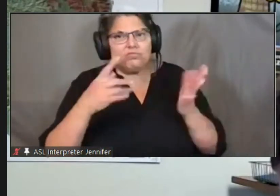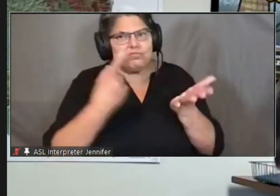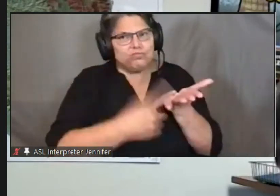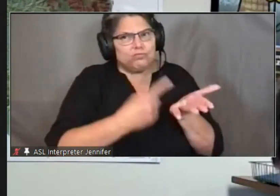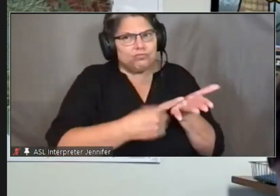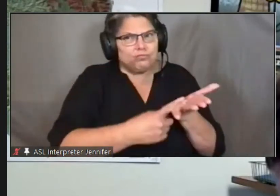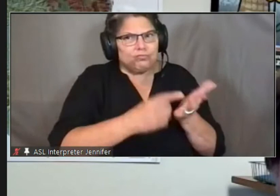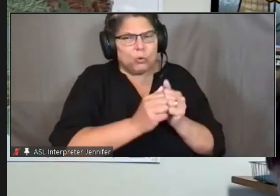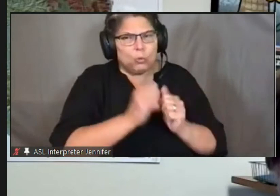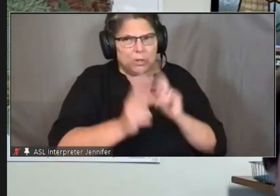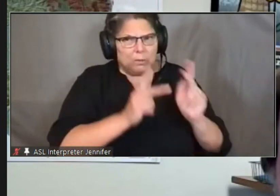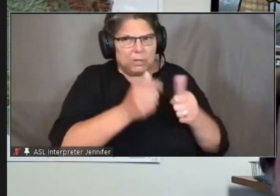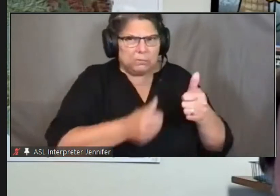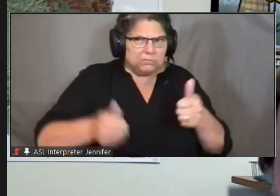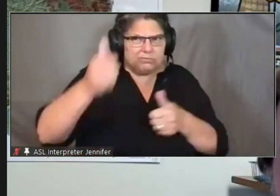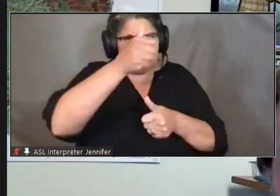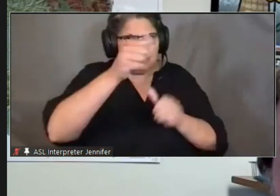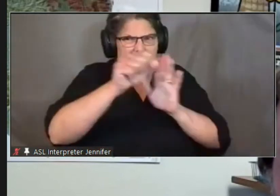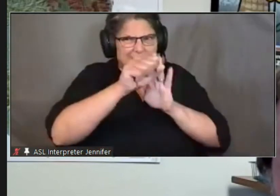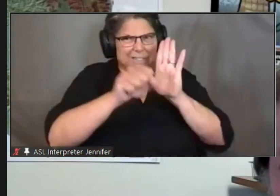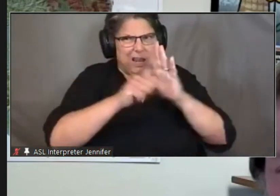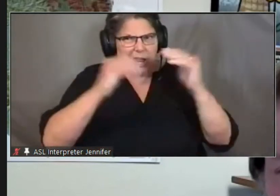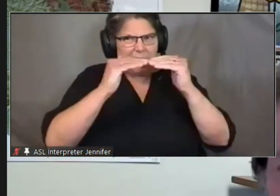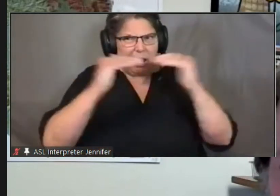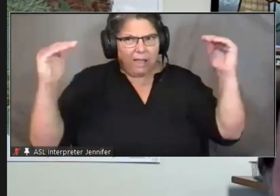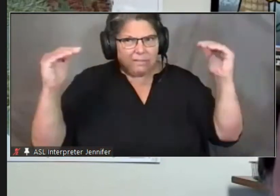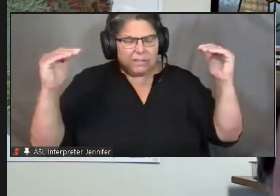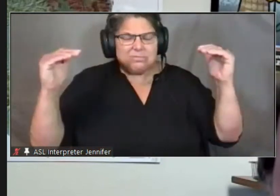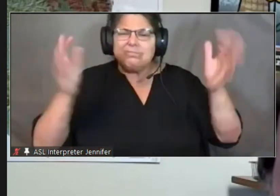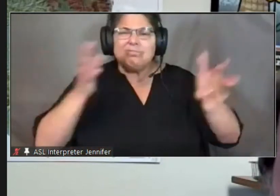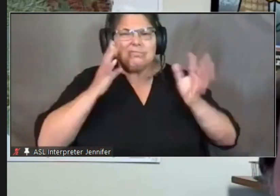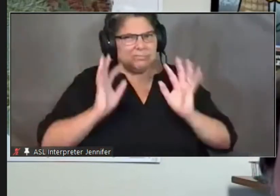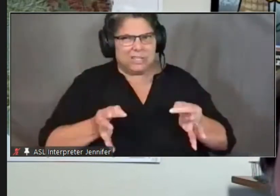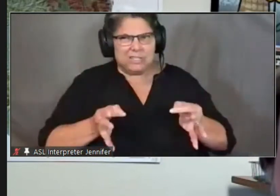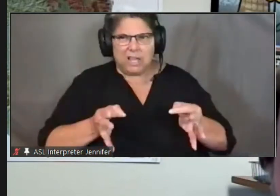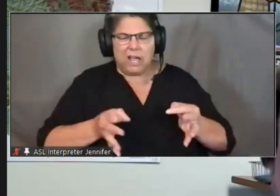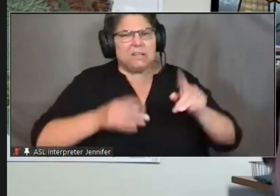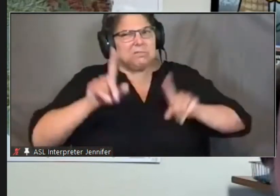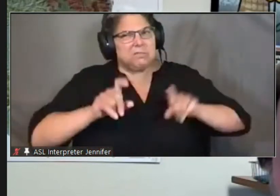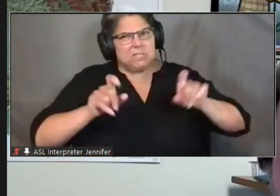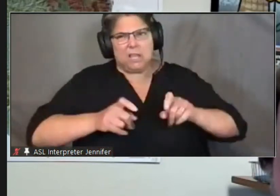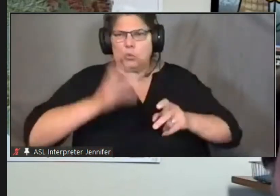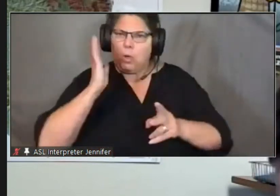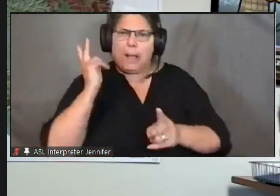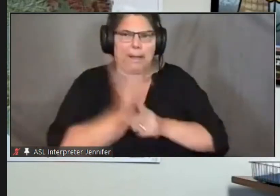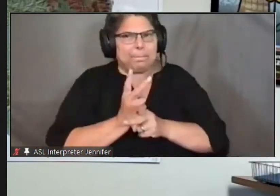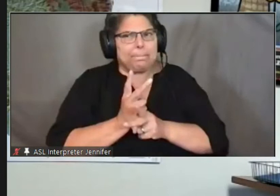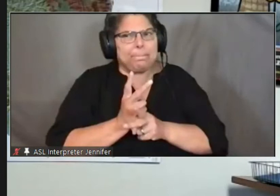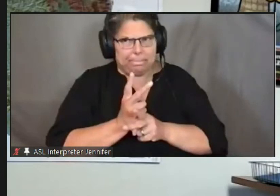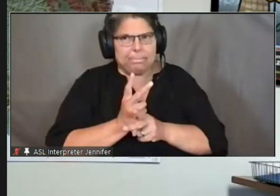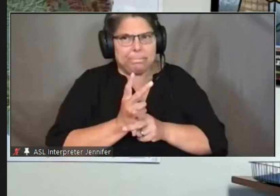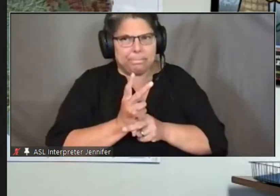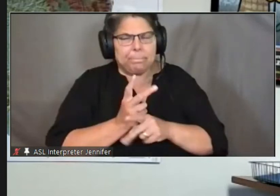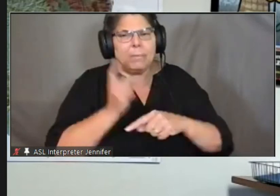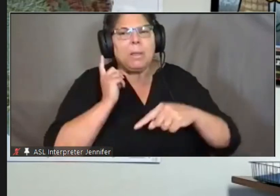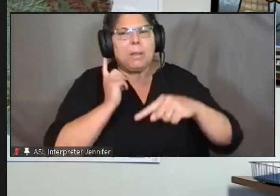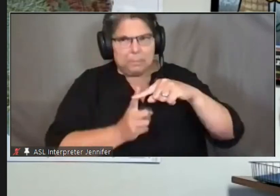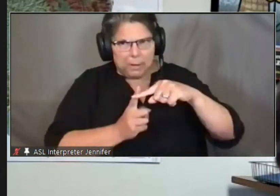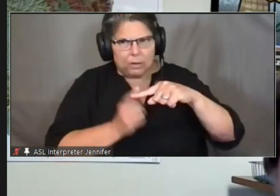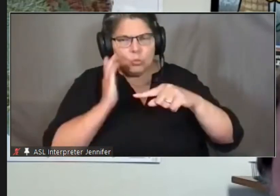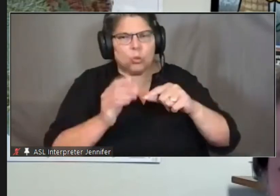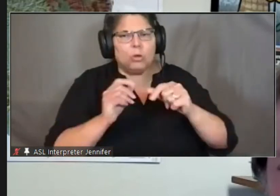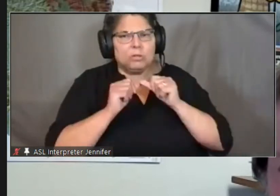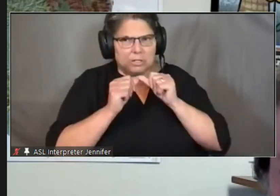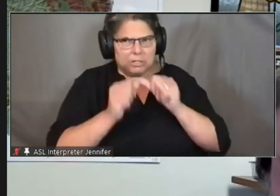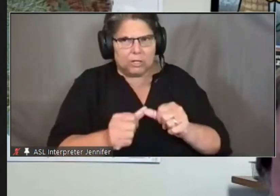people at the state level, and we're not only keeping the testing that we have, but we're also continuing to have